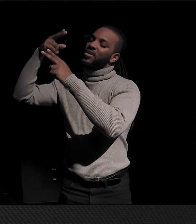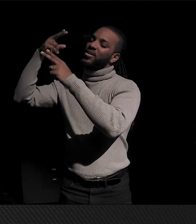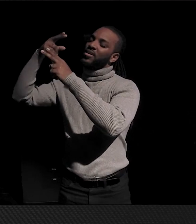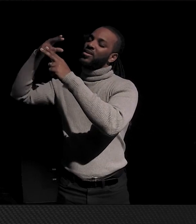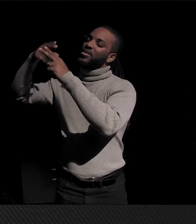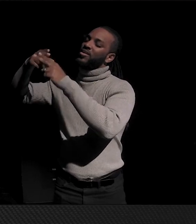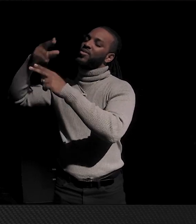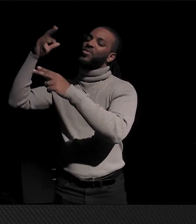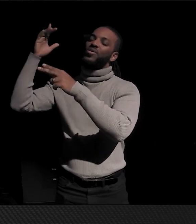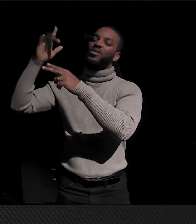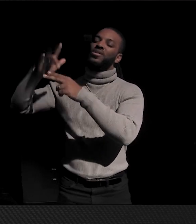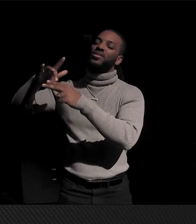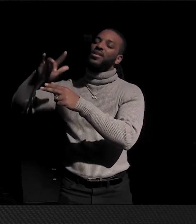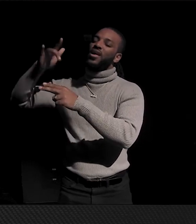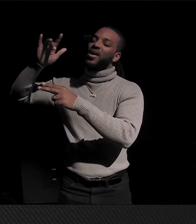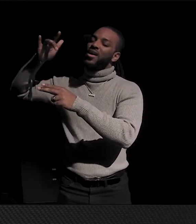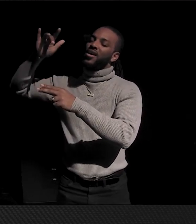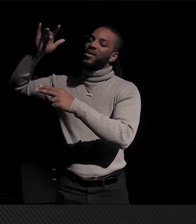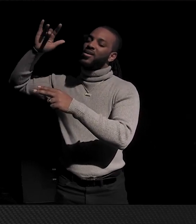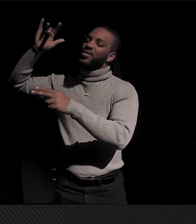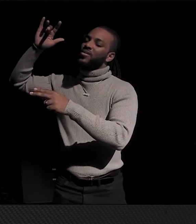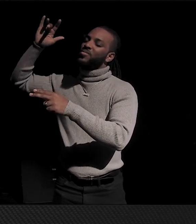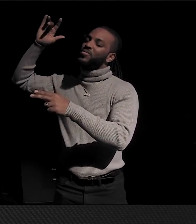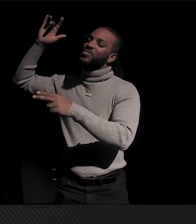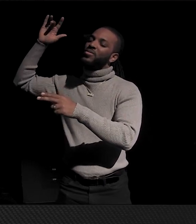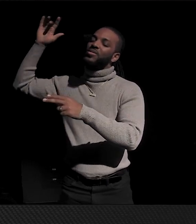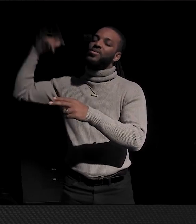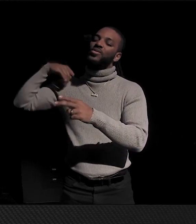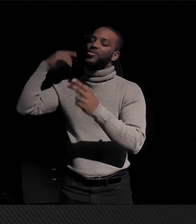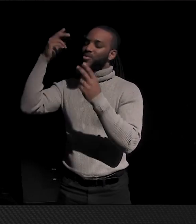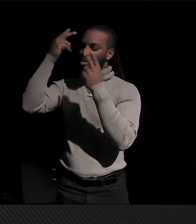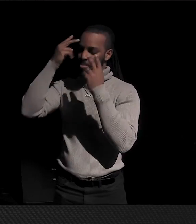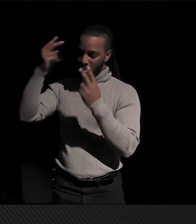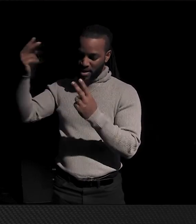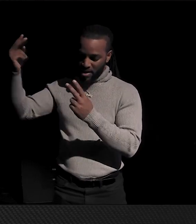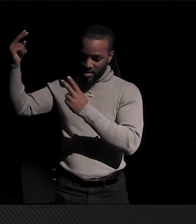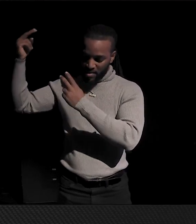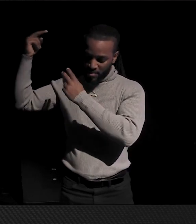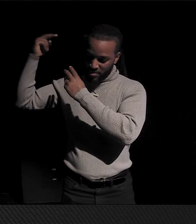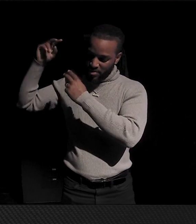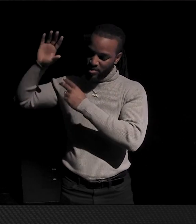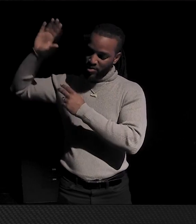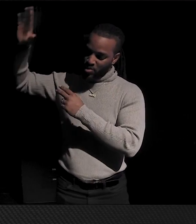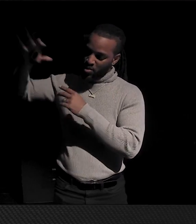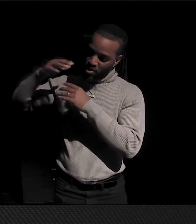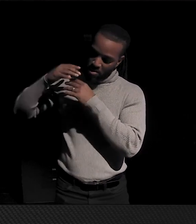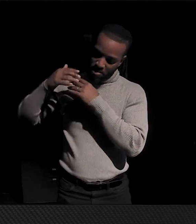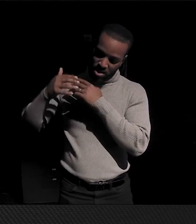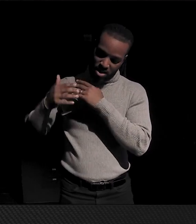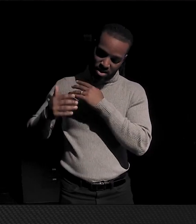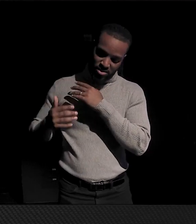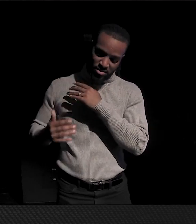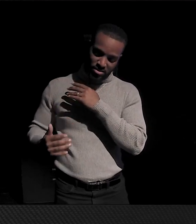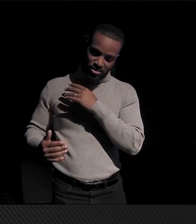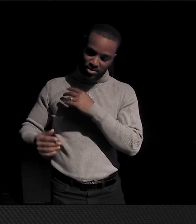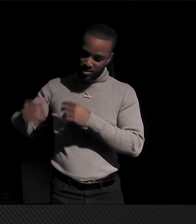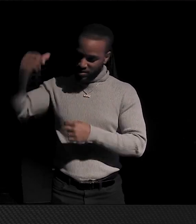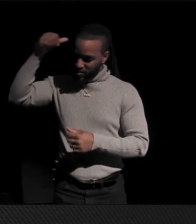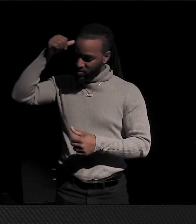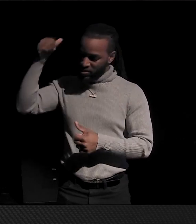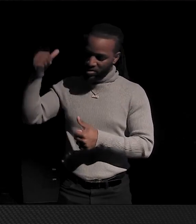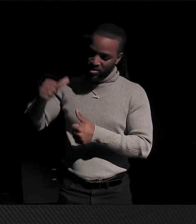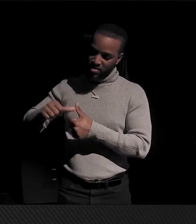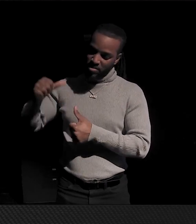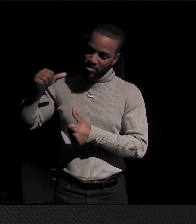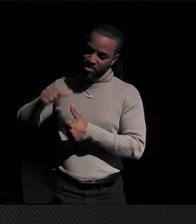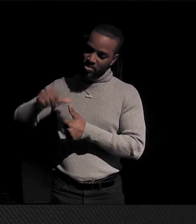name. Praise your name. We remember your blood. We